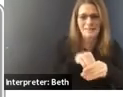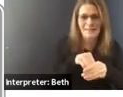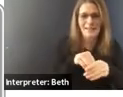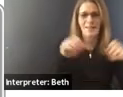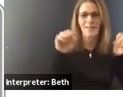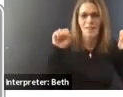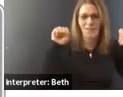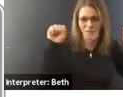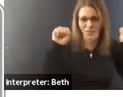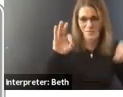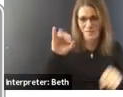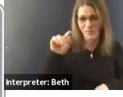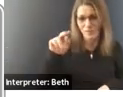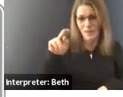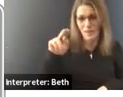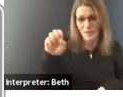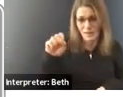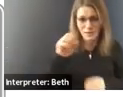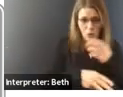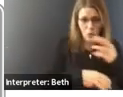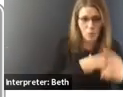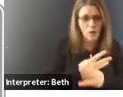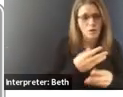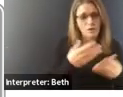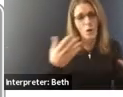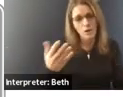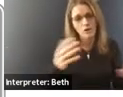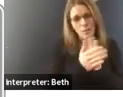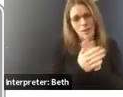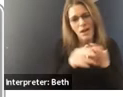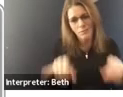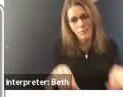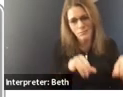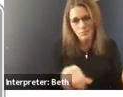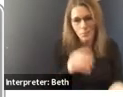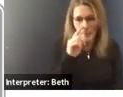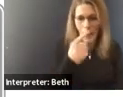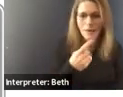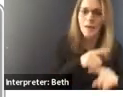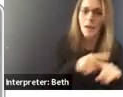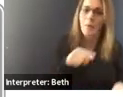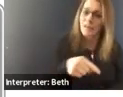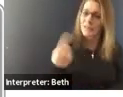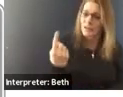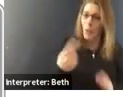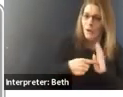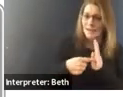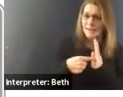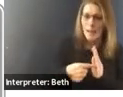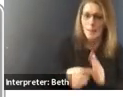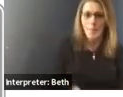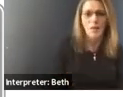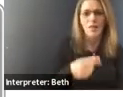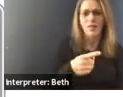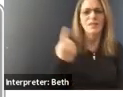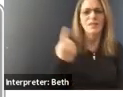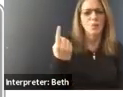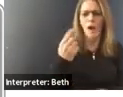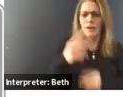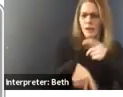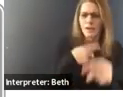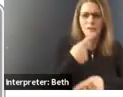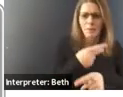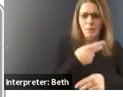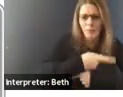bit monotonous, but I show this one as just kind of one example. And this is a line of fitness equipment I worked